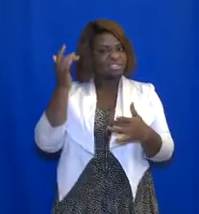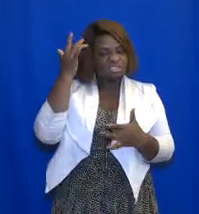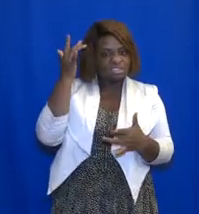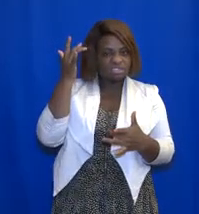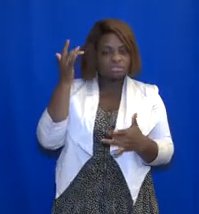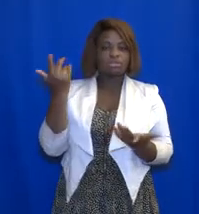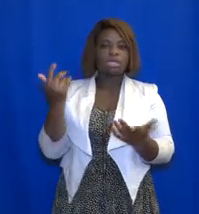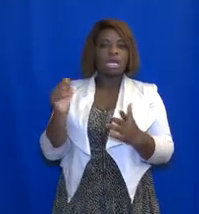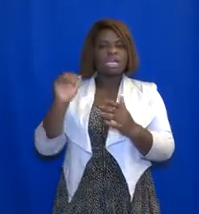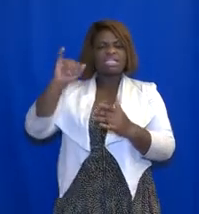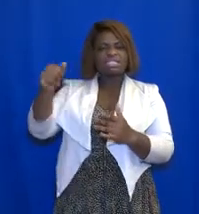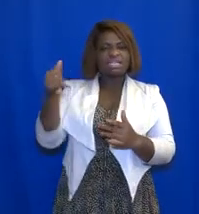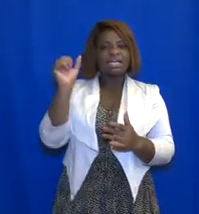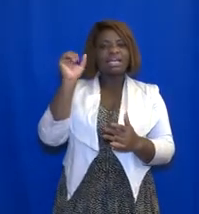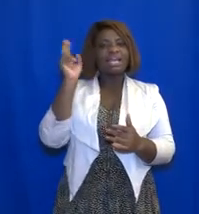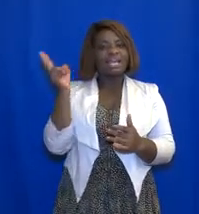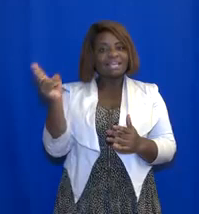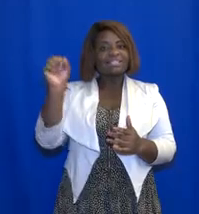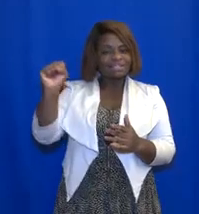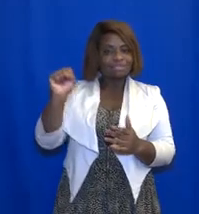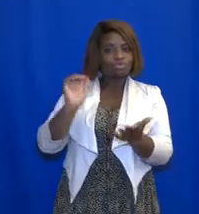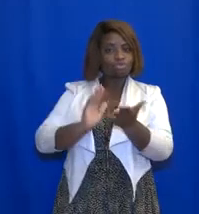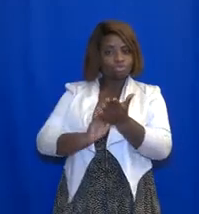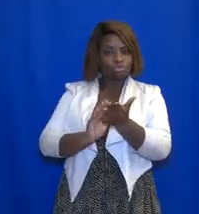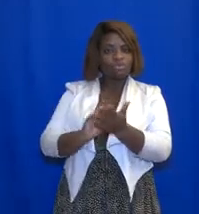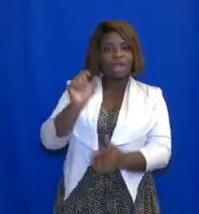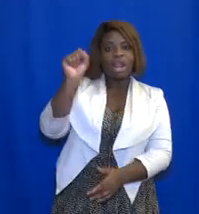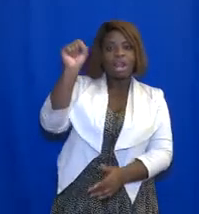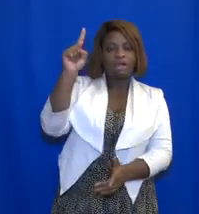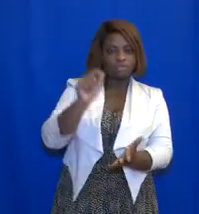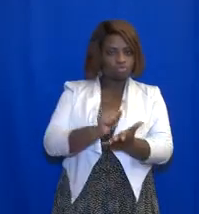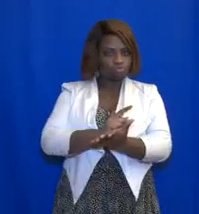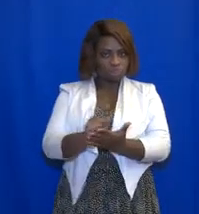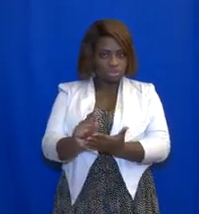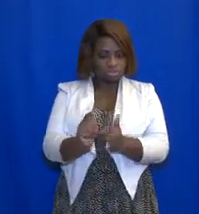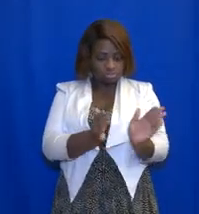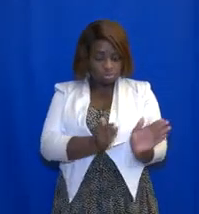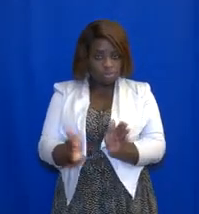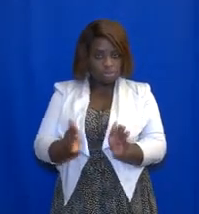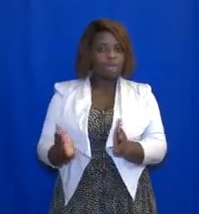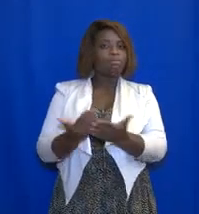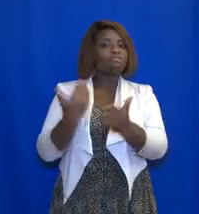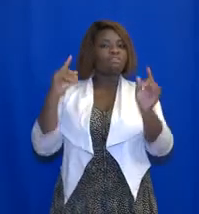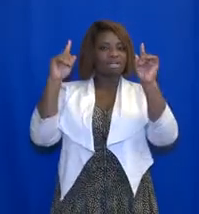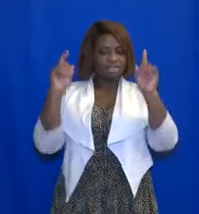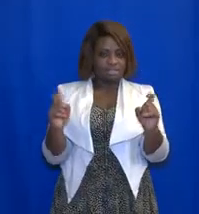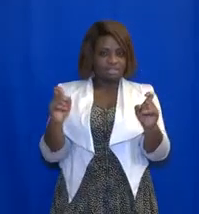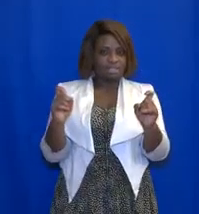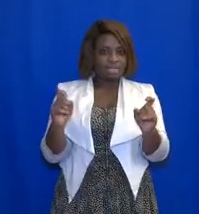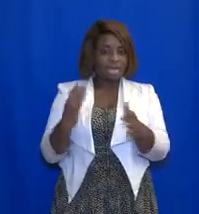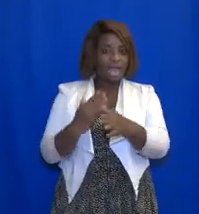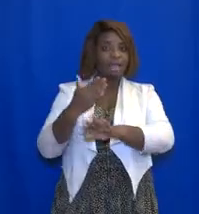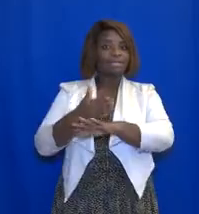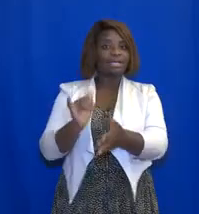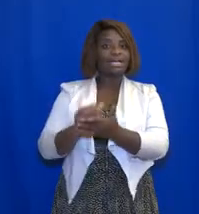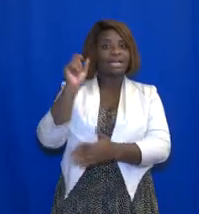JHS3 students will be in school for 11 weeks of preparation and revision before spending the following week